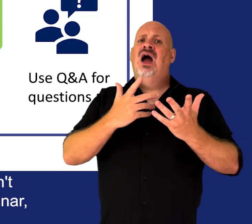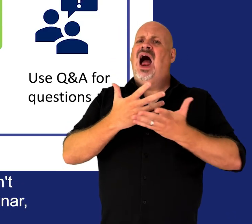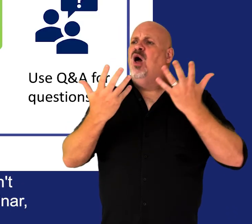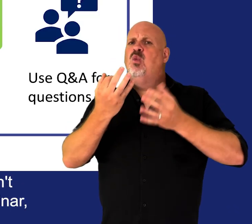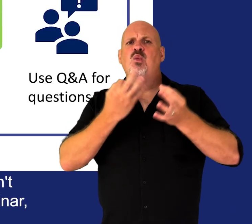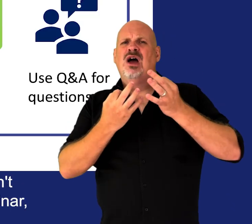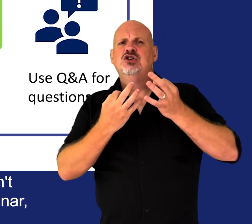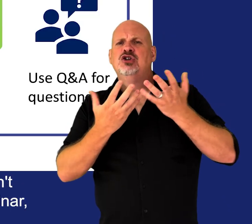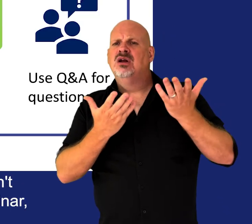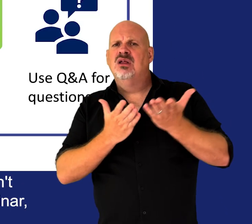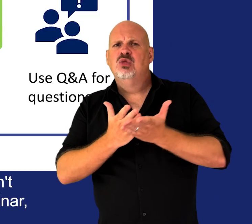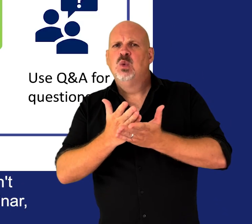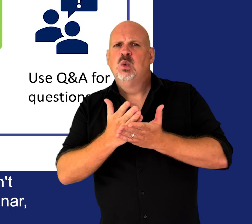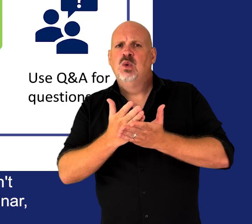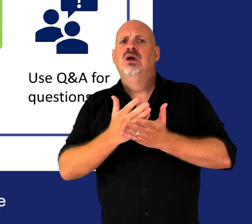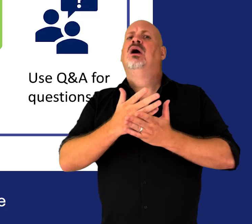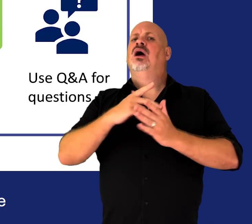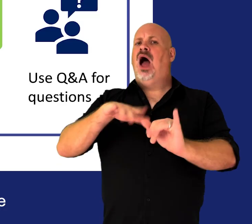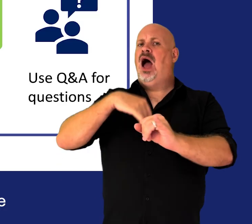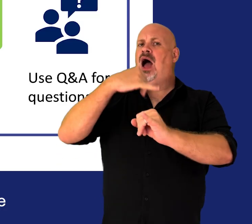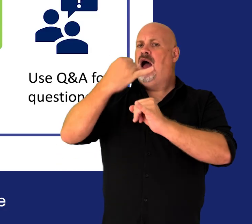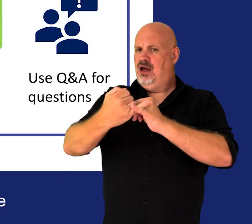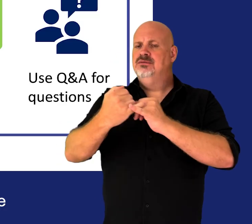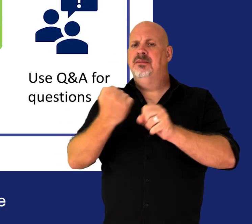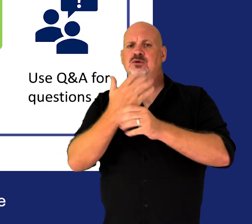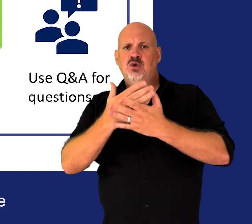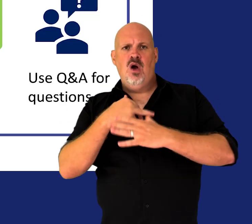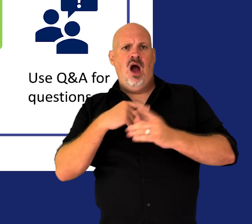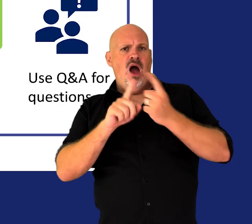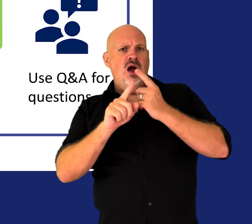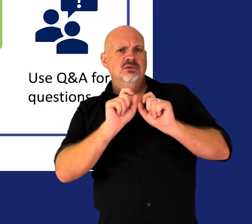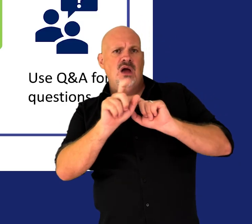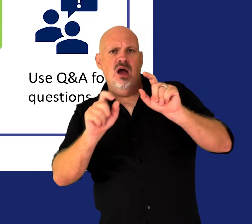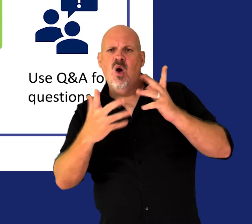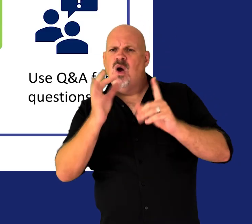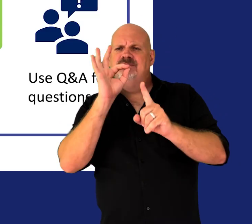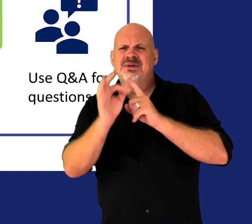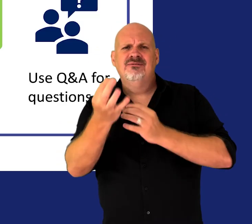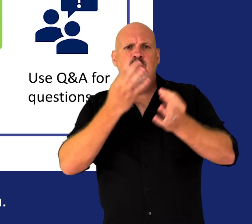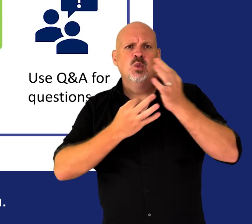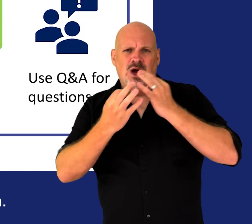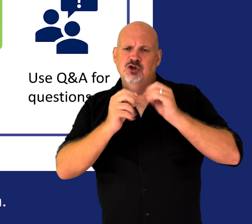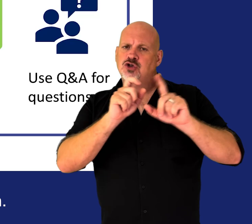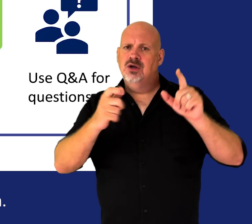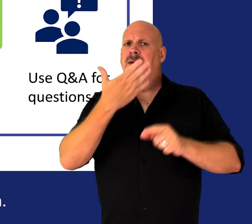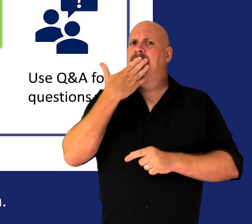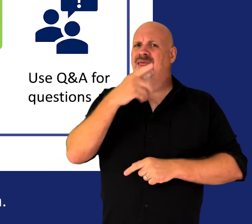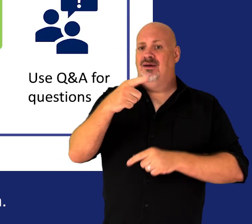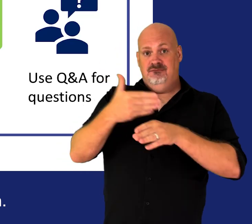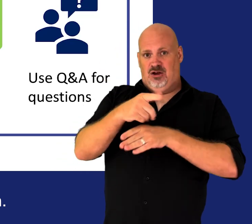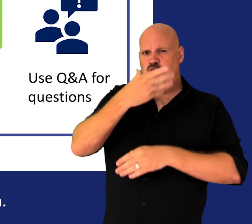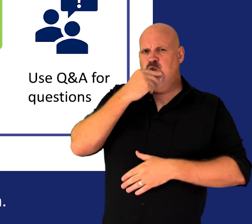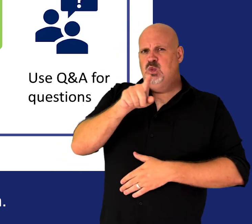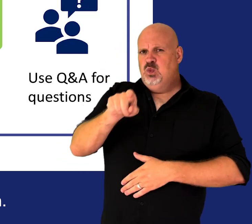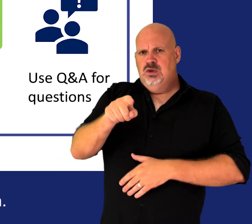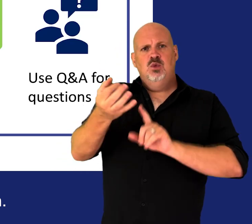picked up at any point during the webinar, we'll make sure we get the answers out to everyone or to those people that ask specific questions. So please